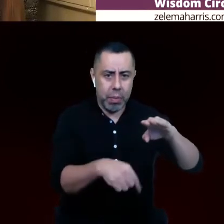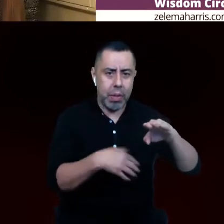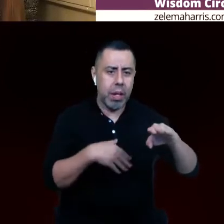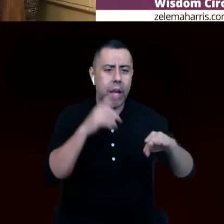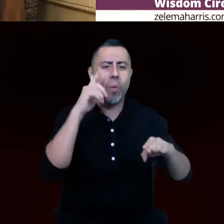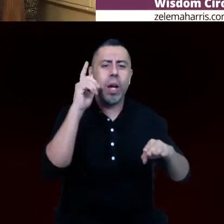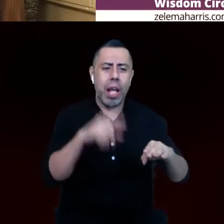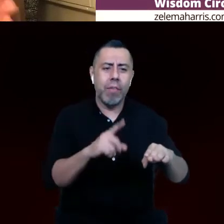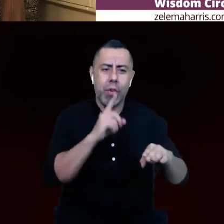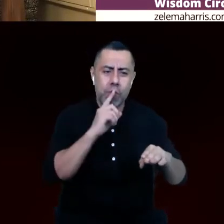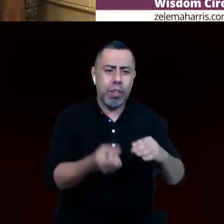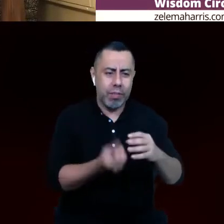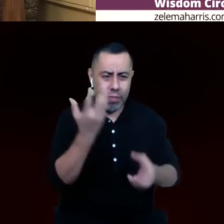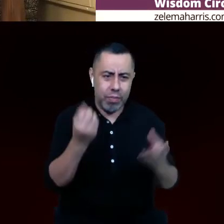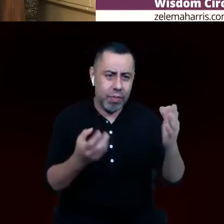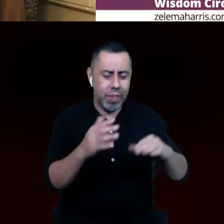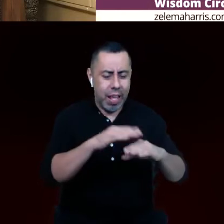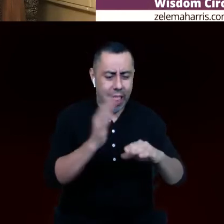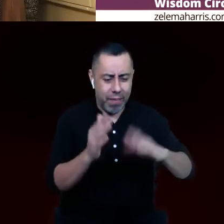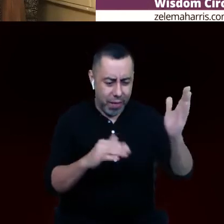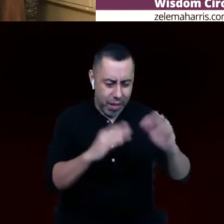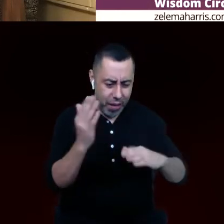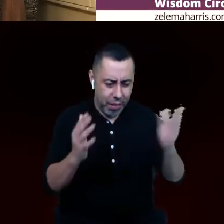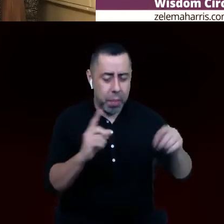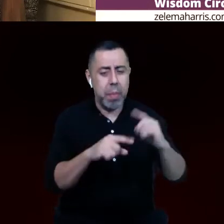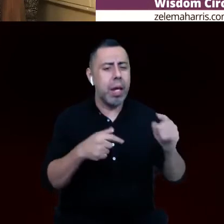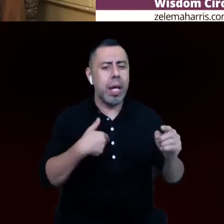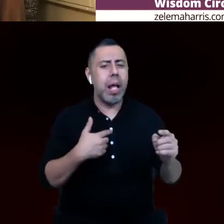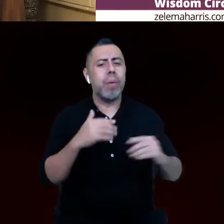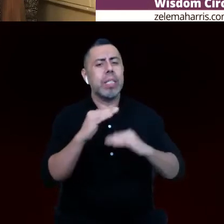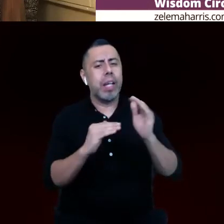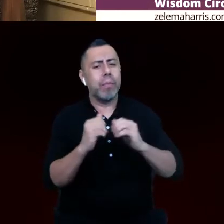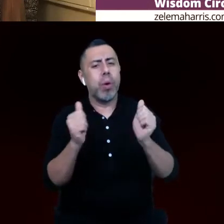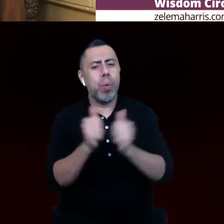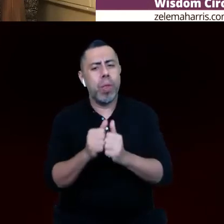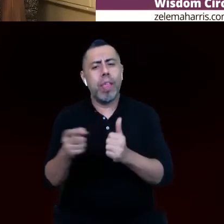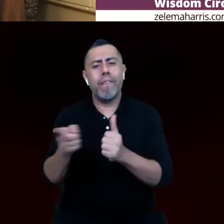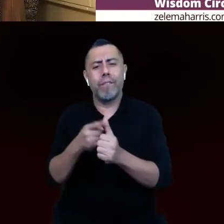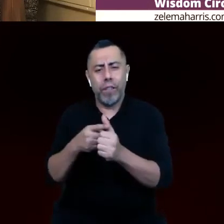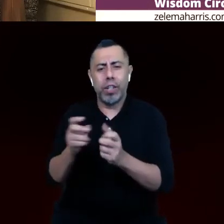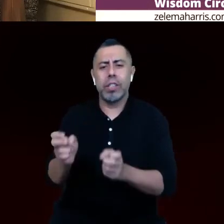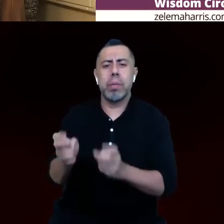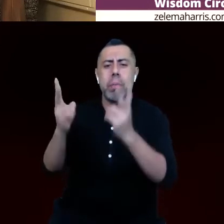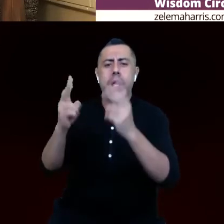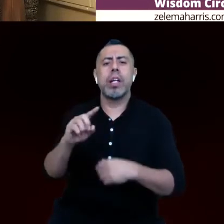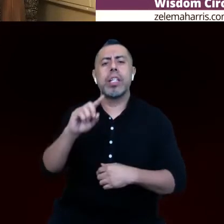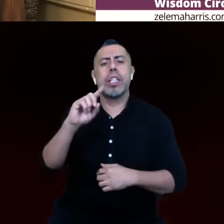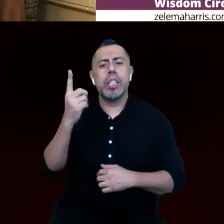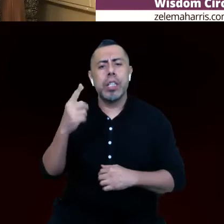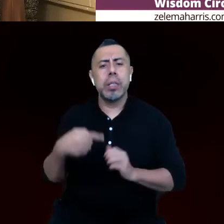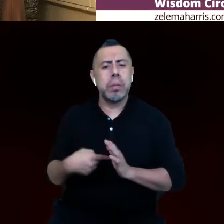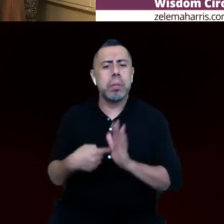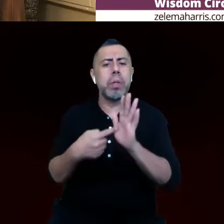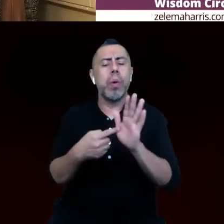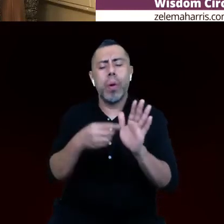layers, but I was comfortable in the first blog peeling back just a few